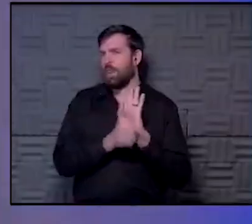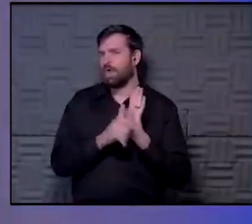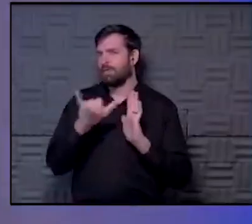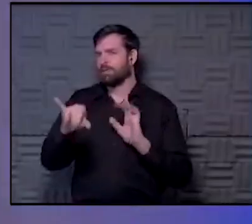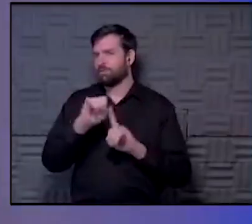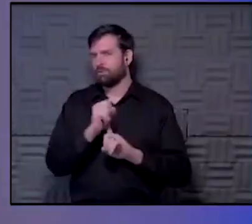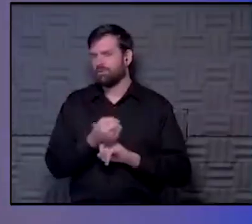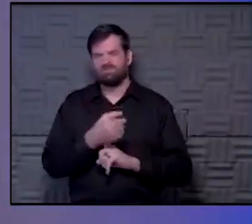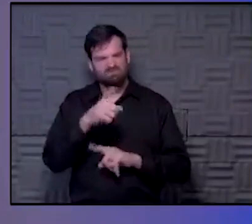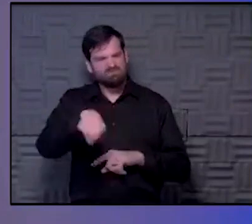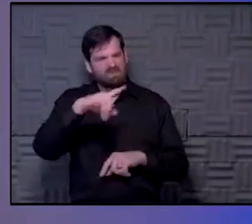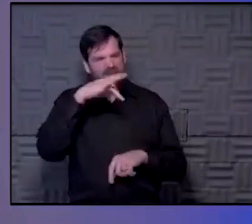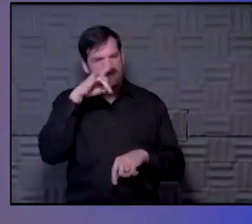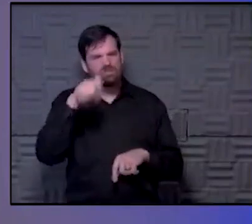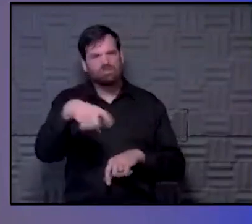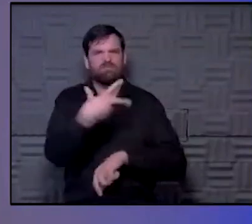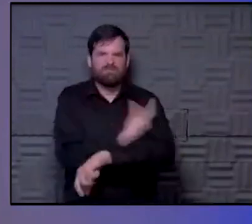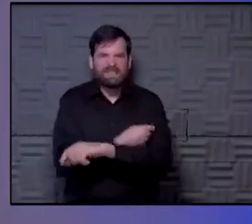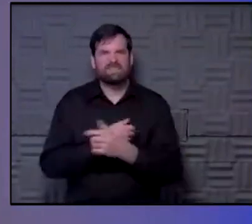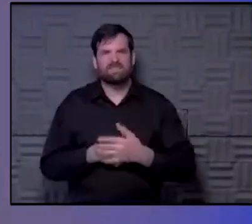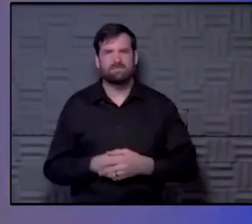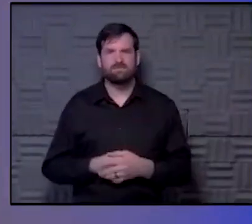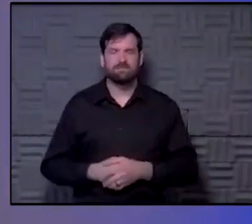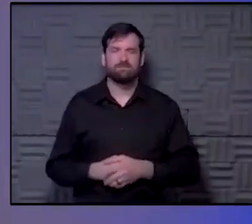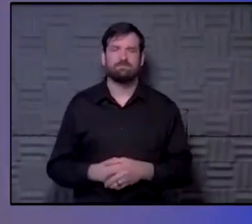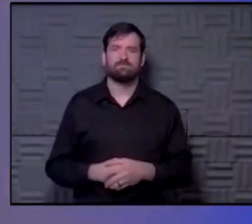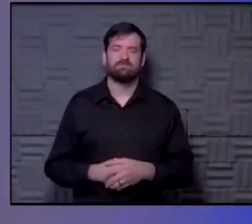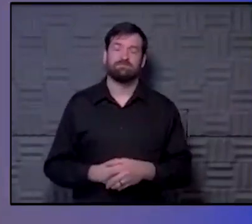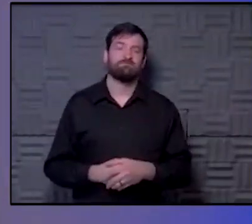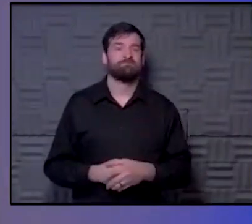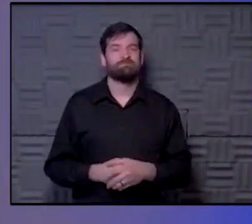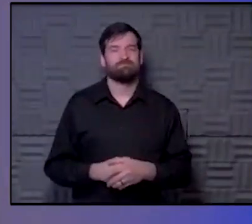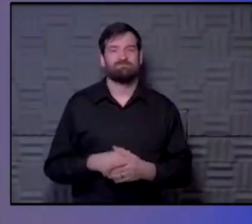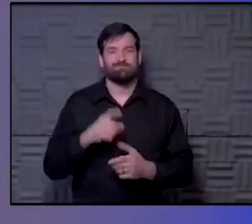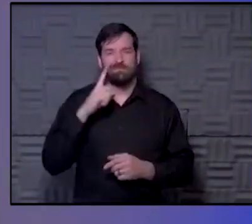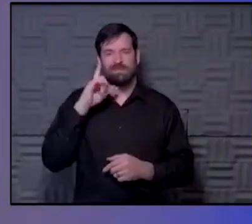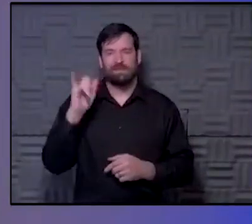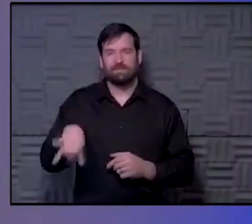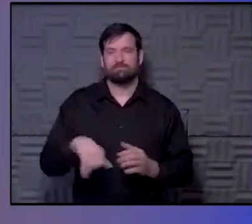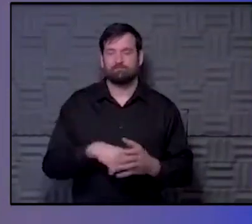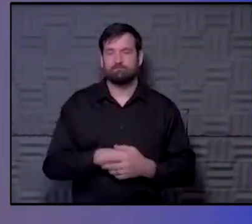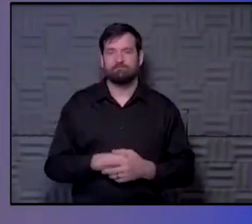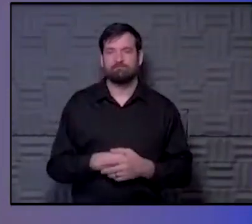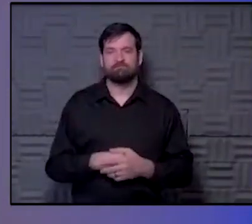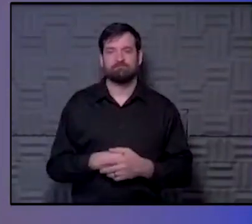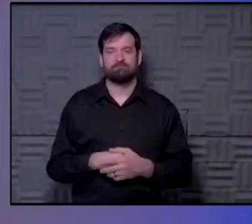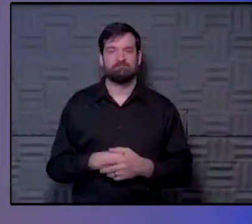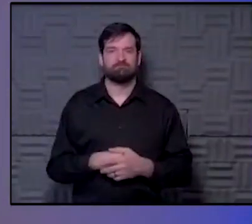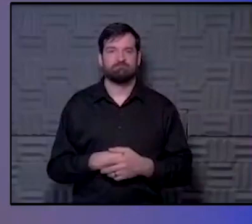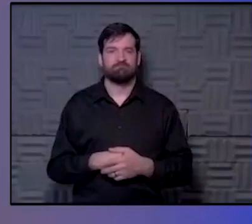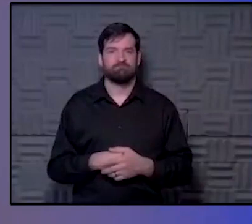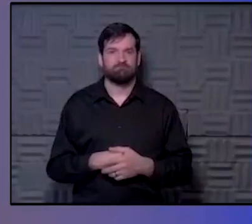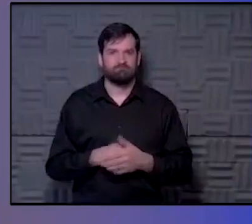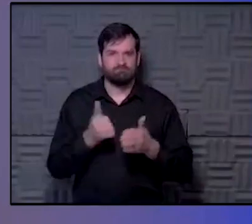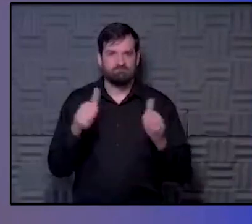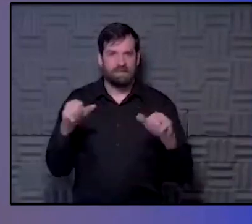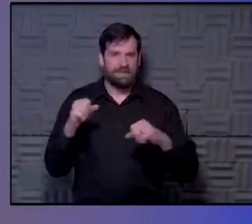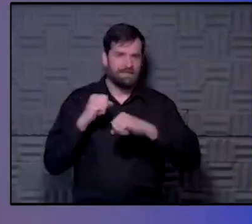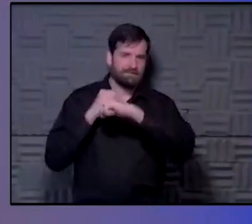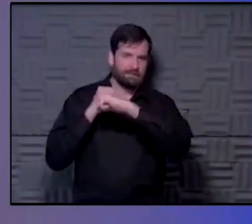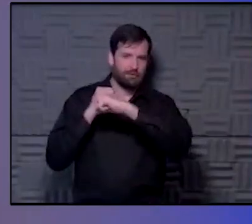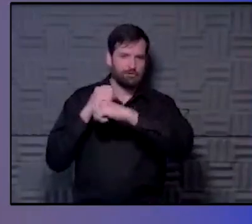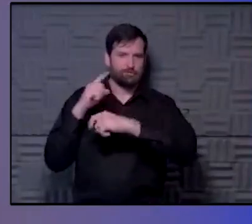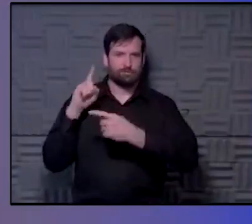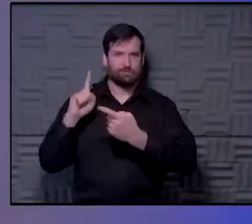think they would say those kids should be vaccinated. So, I think that would be the, Yeah. because I don't know that there would be any barriers to don't getting know. vaccinated